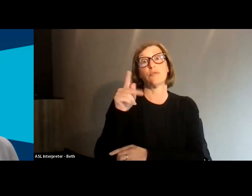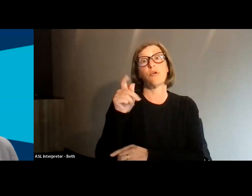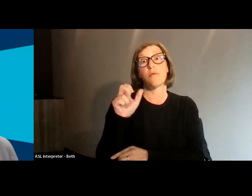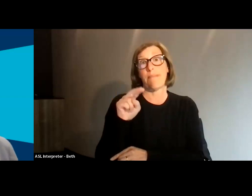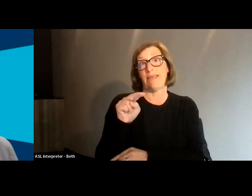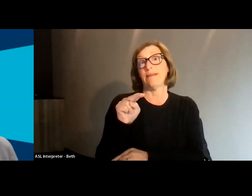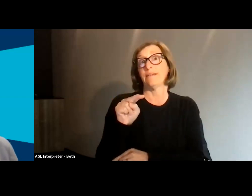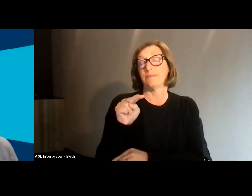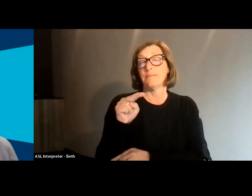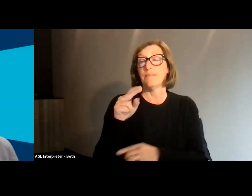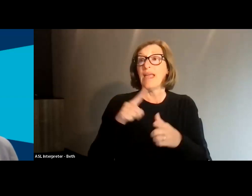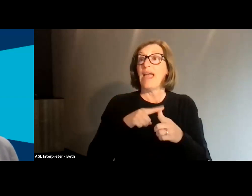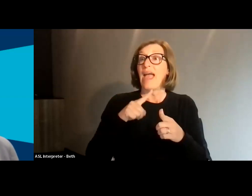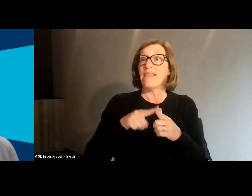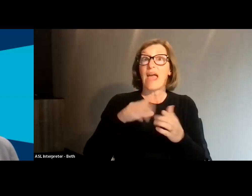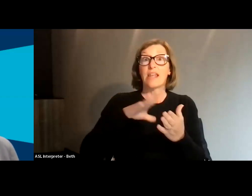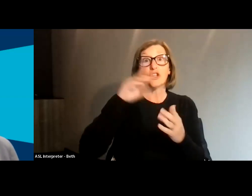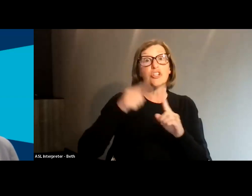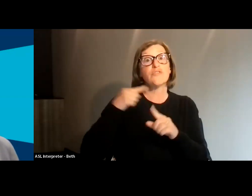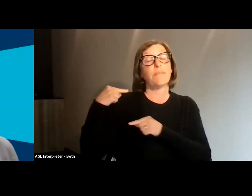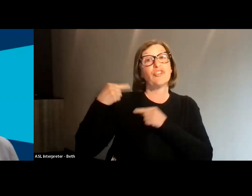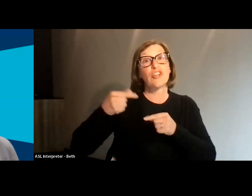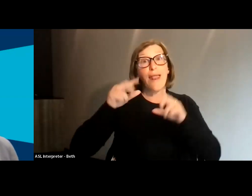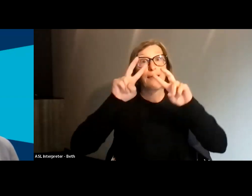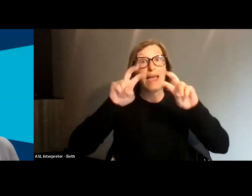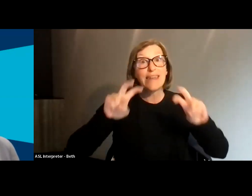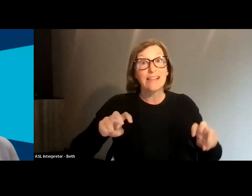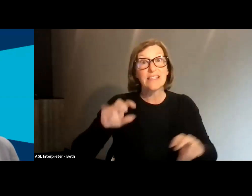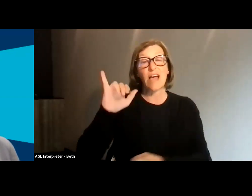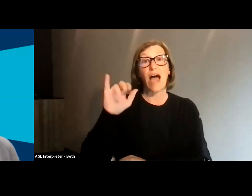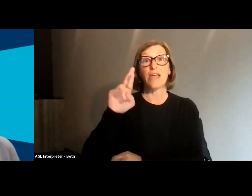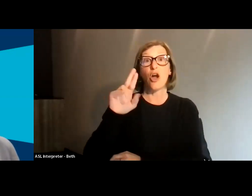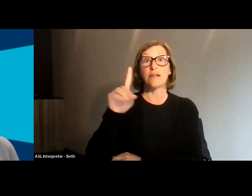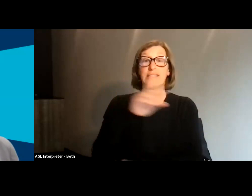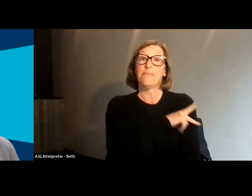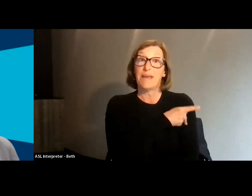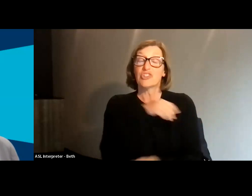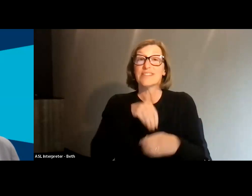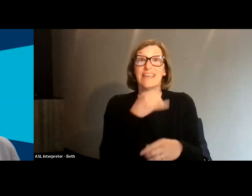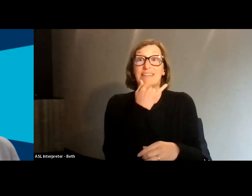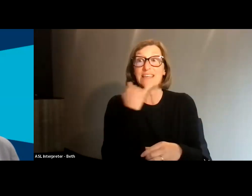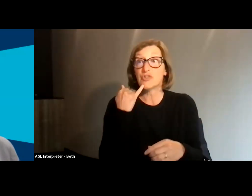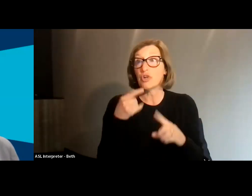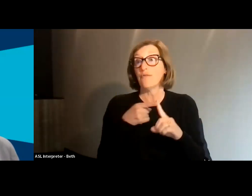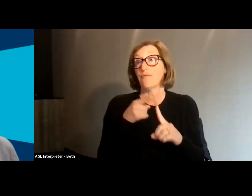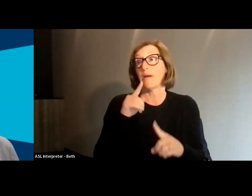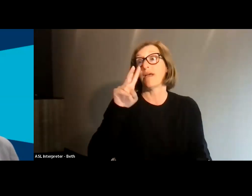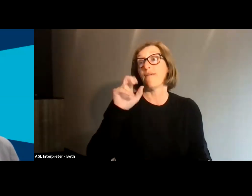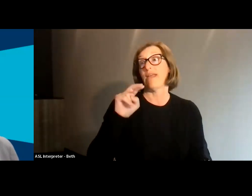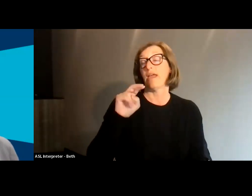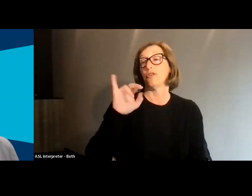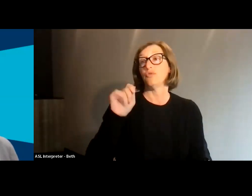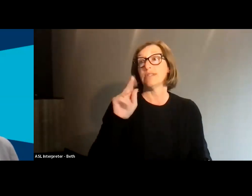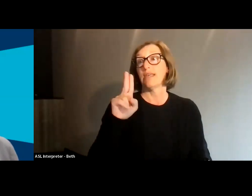followed by learnings from a genetic analysis of IRD patients in Israel from Dr. Ben Youssef.